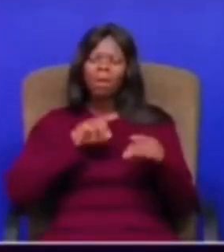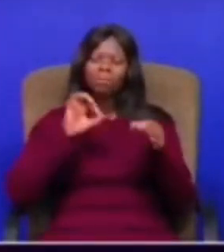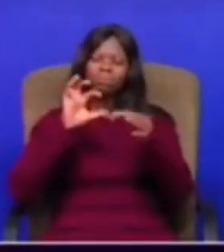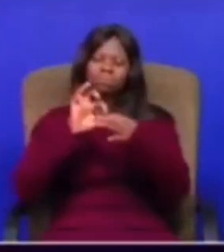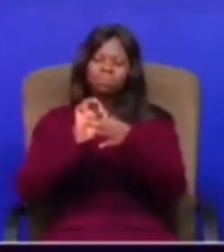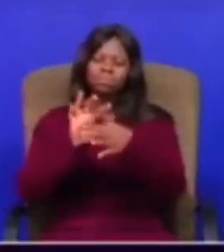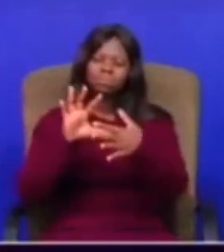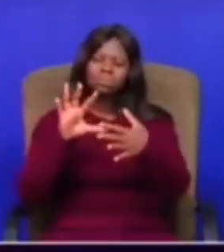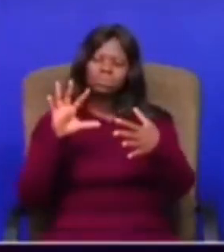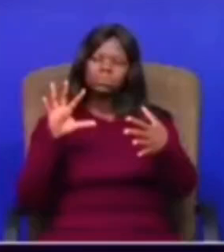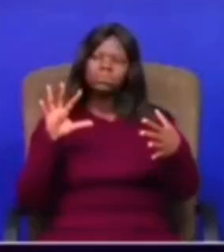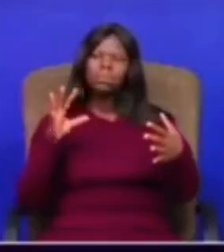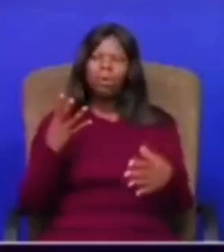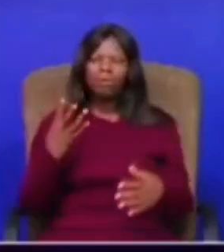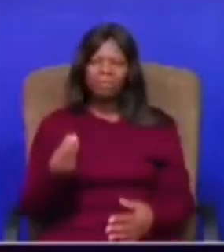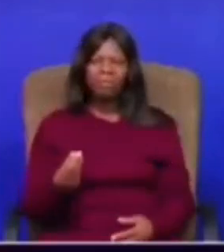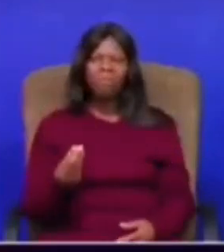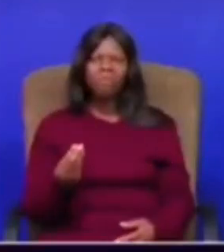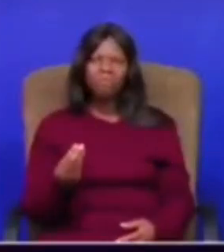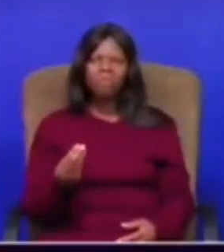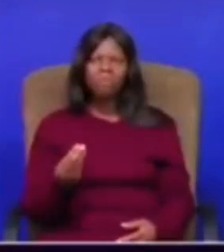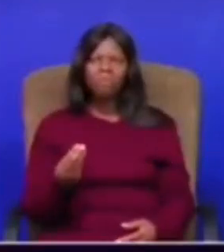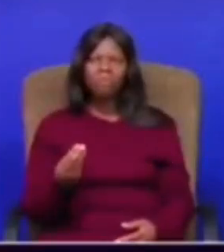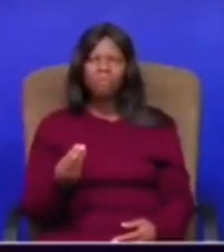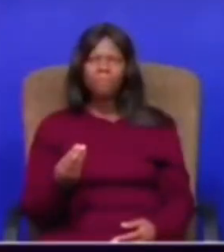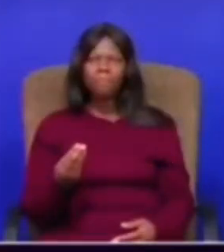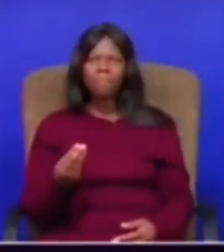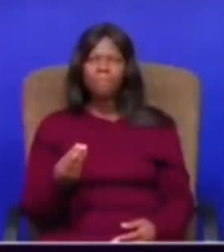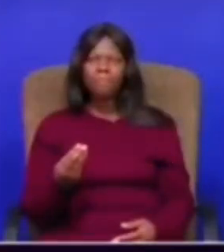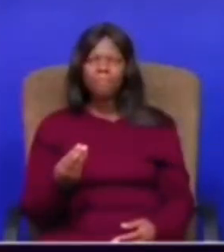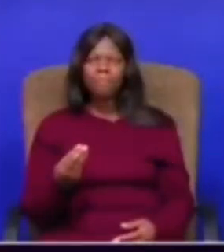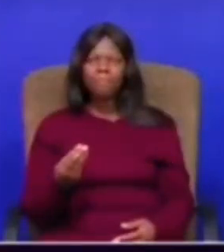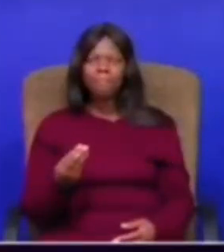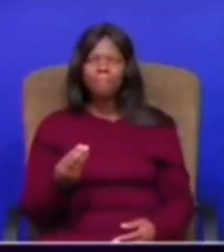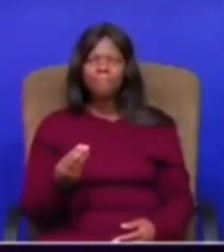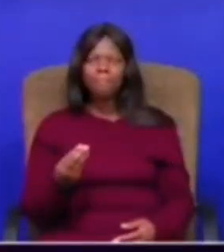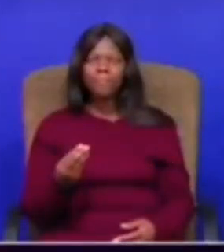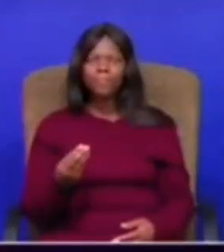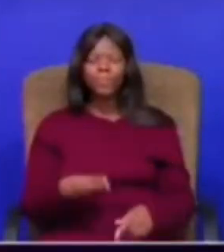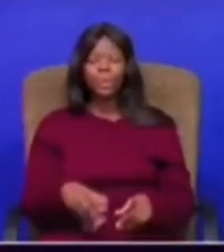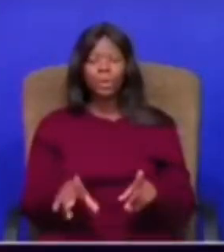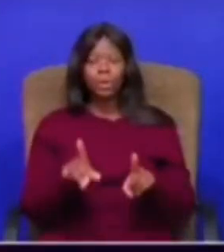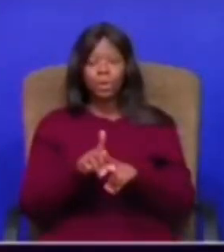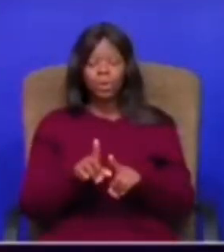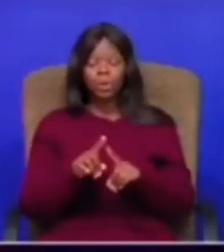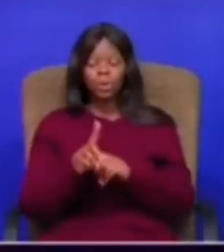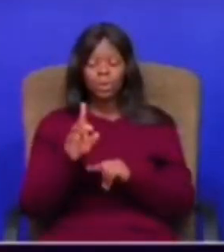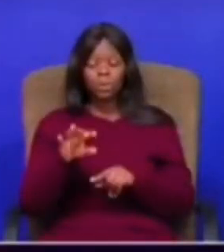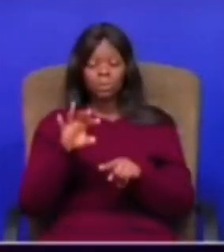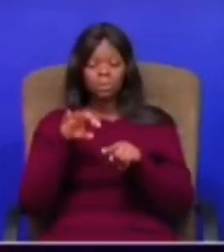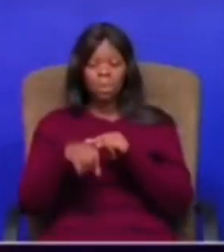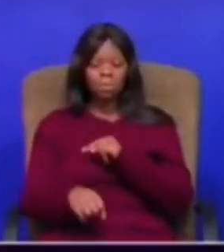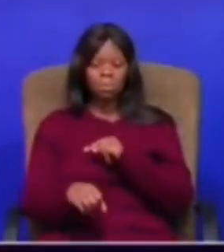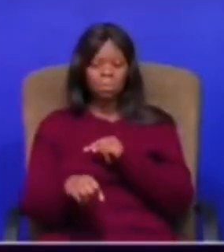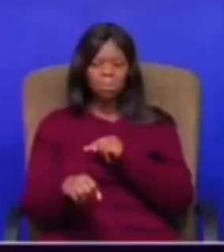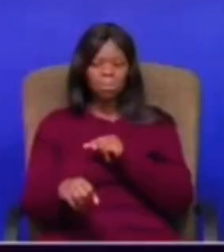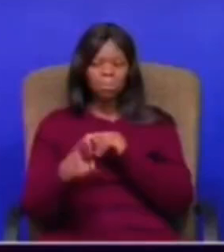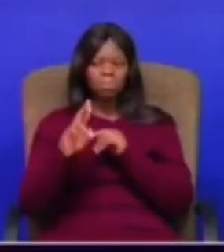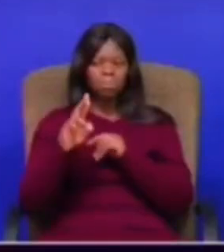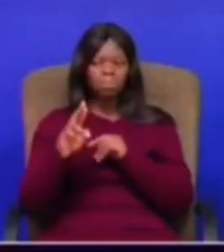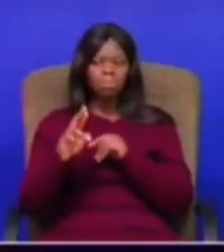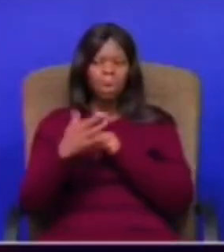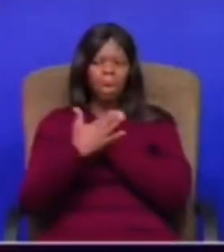relationship between our two countries, having recognized the important role that both our